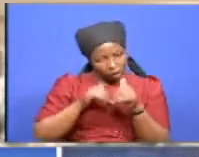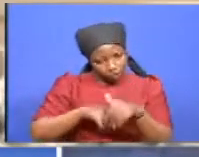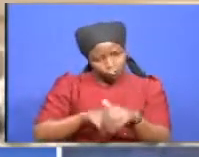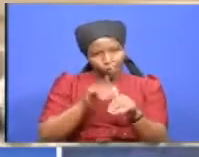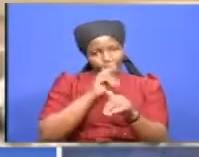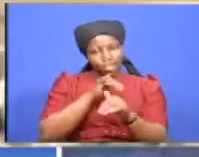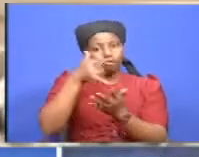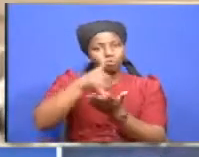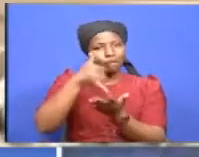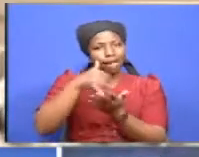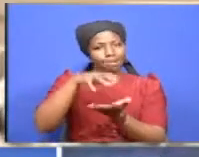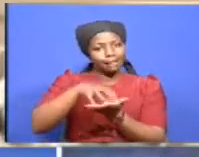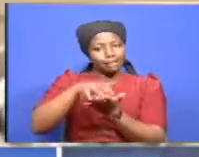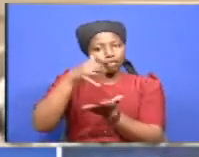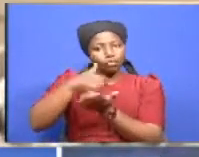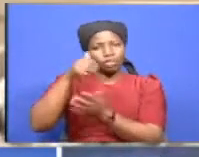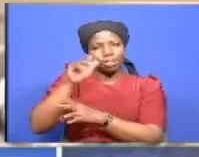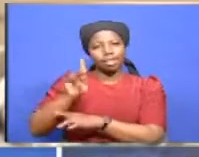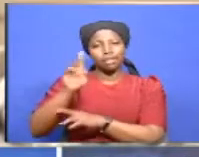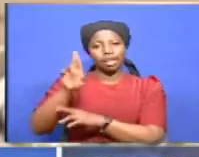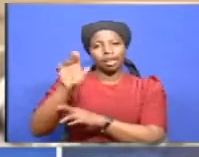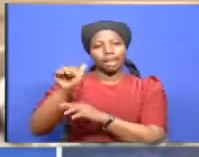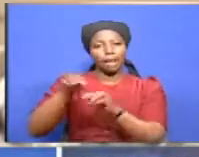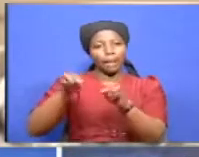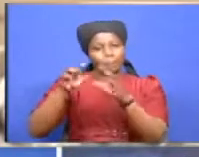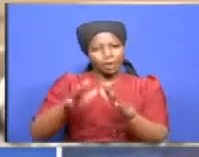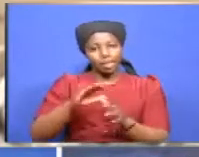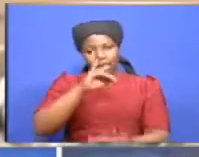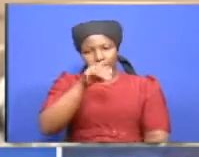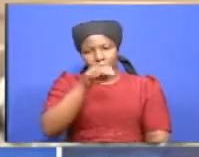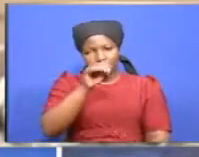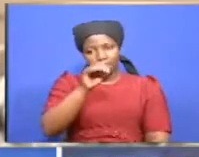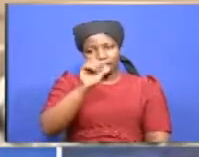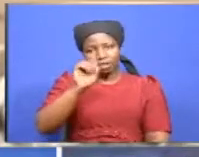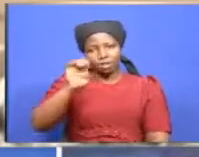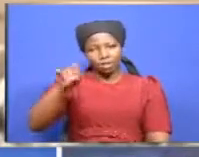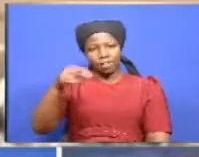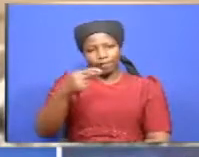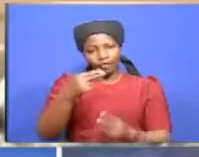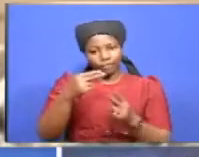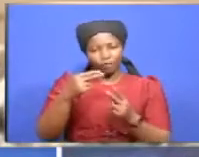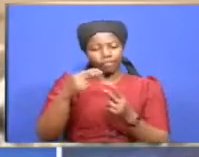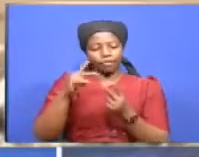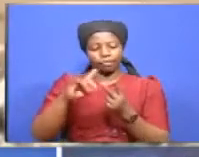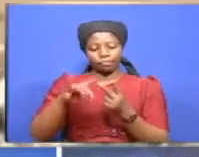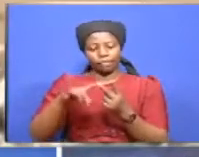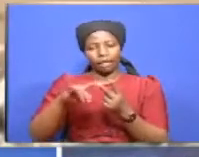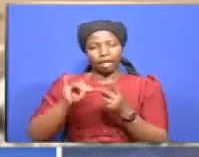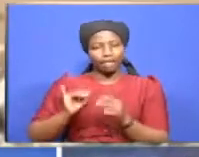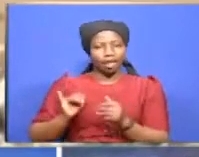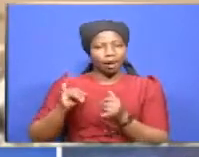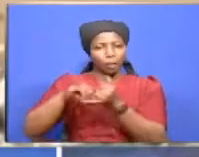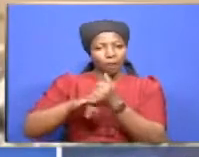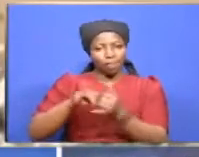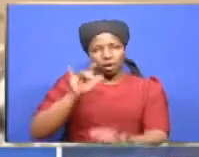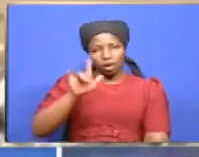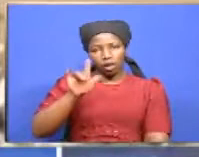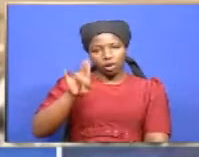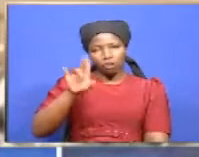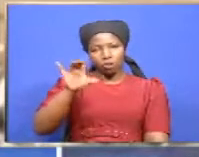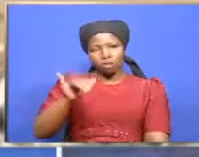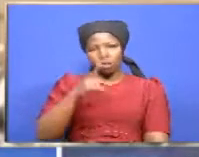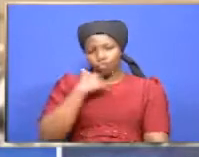a KRA, that is Kenya Revenue Authority Manager Joseph Gikonyo, and his wife Lucy Kanangi, who have